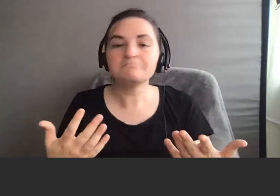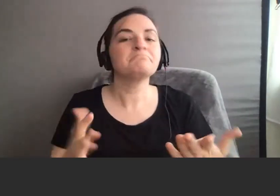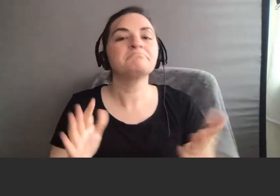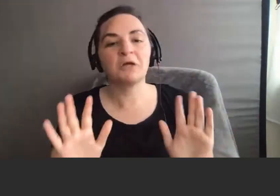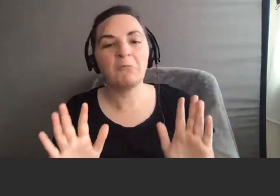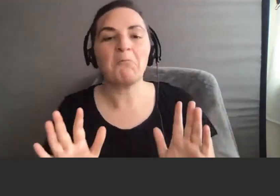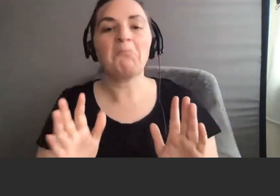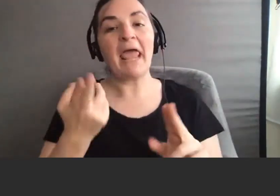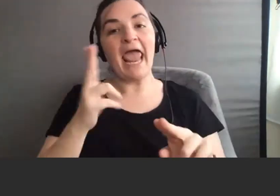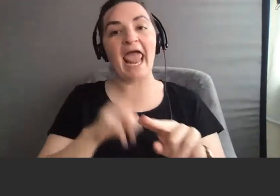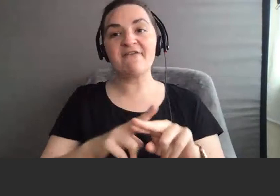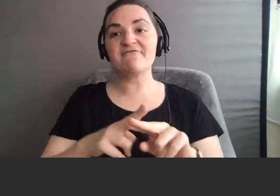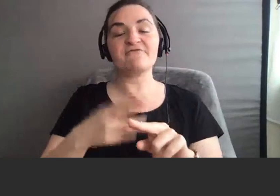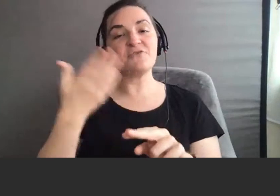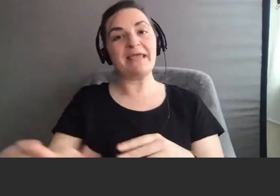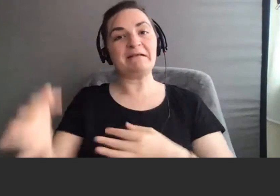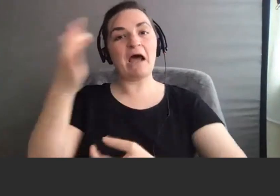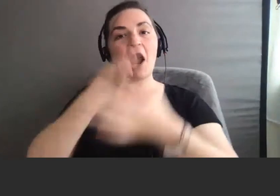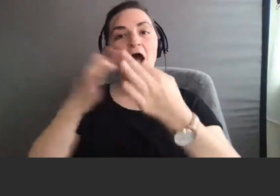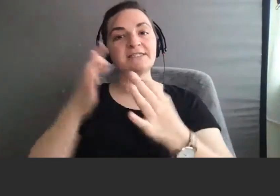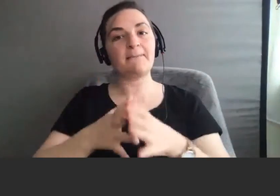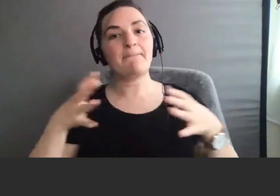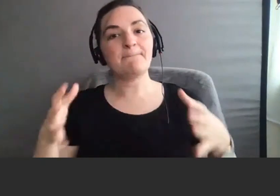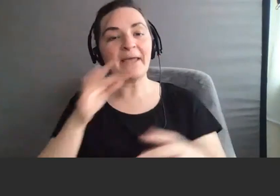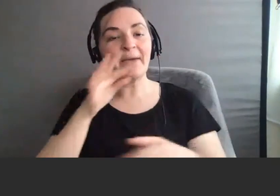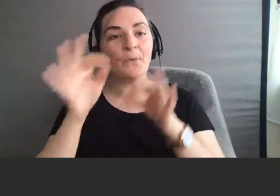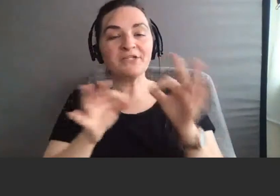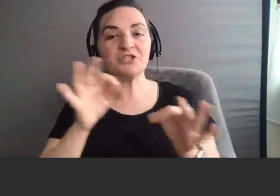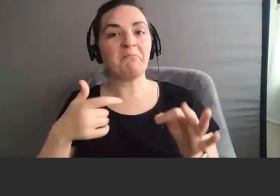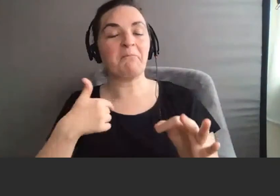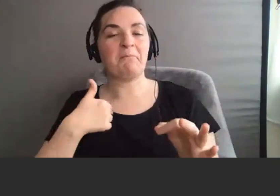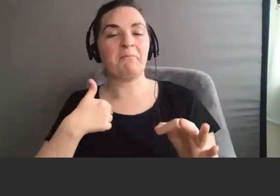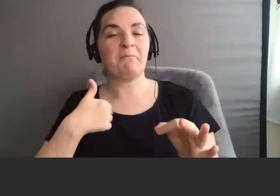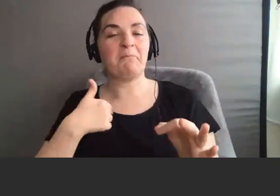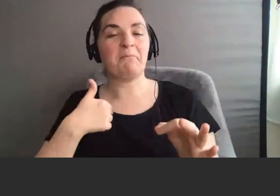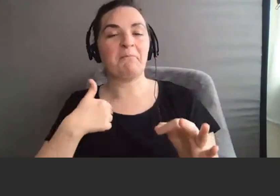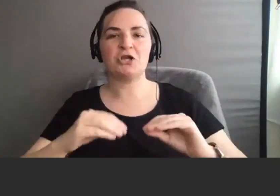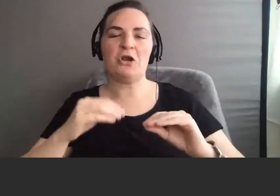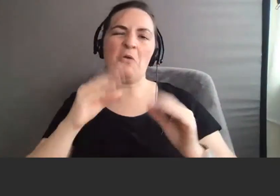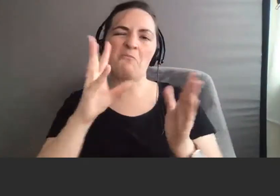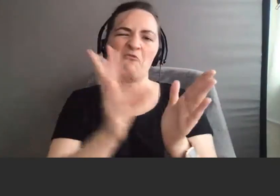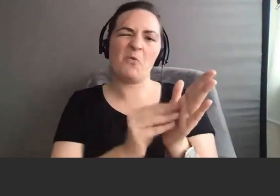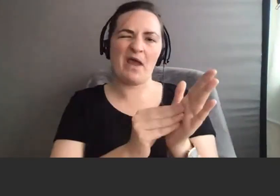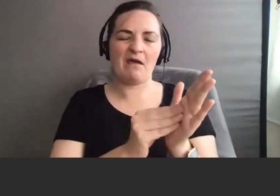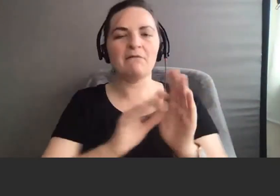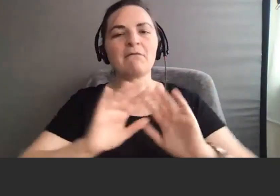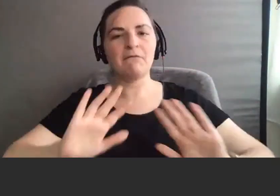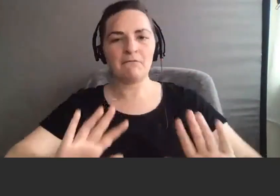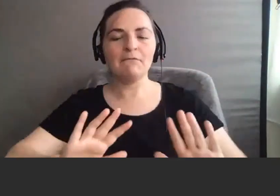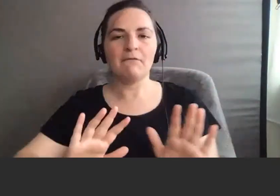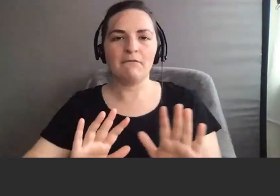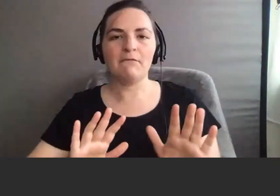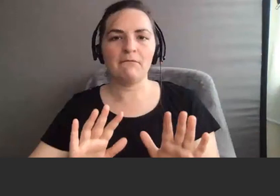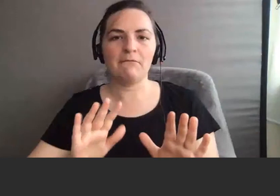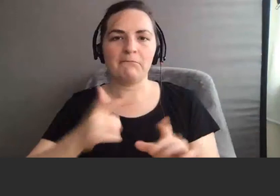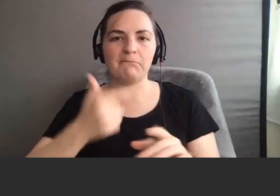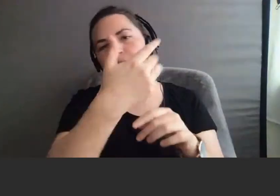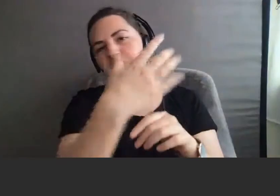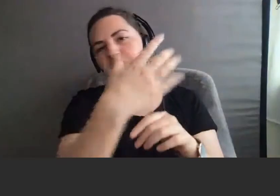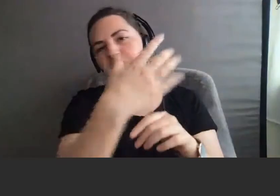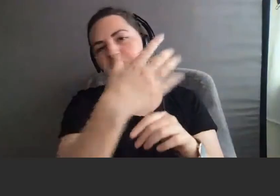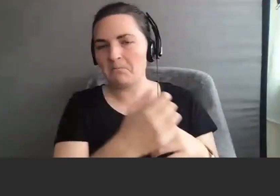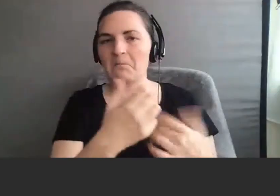you've asked me all your big questions, what I'm going to do is I'm going to switch off the recording, and